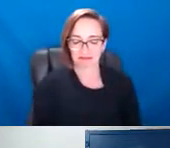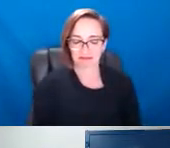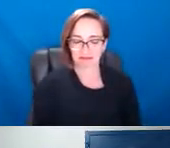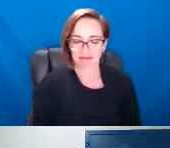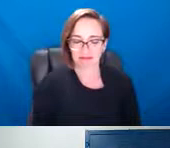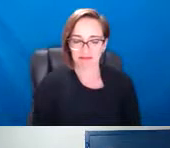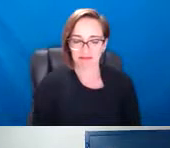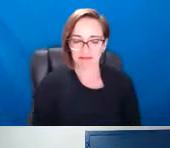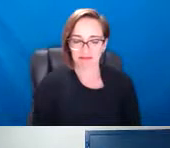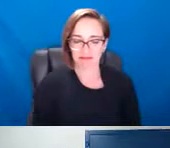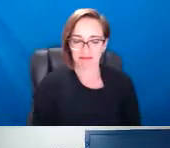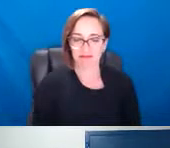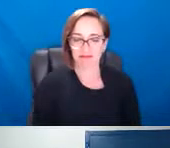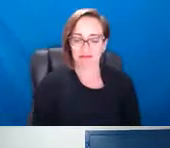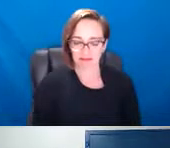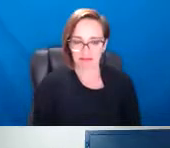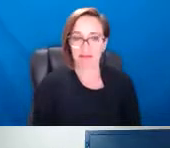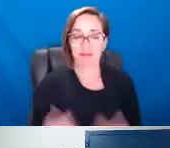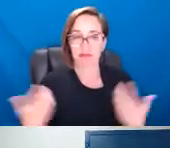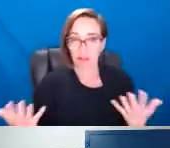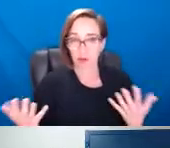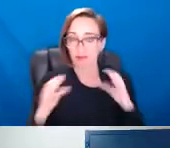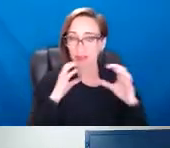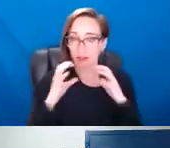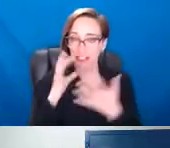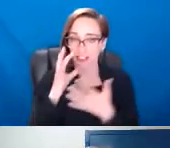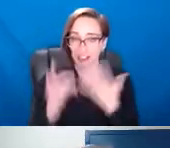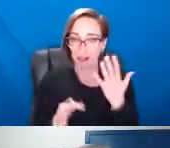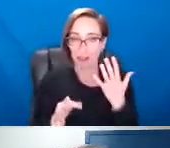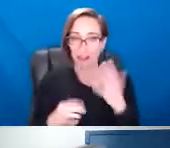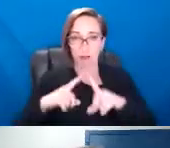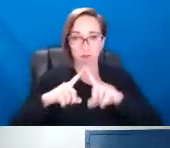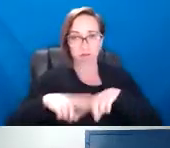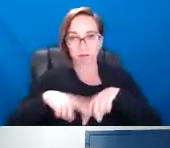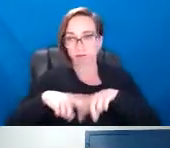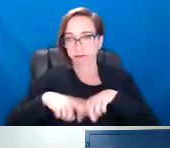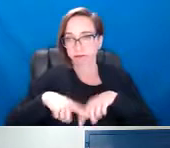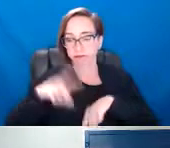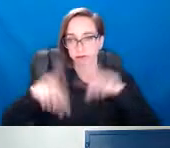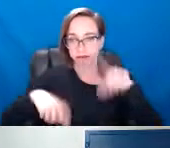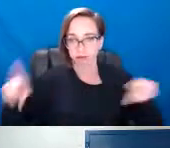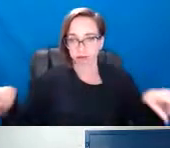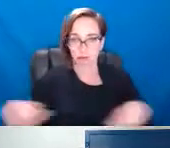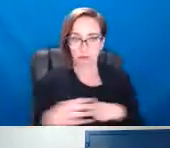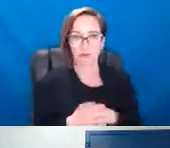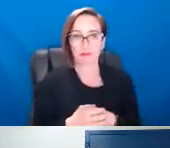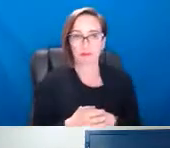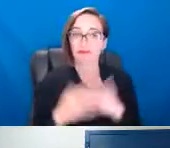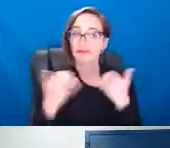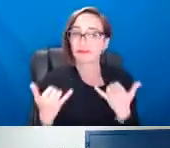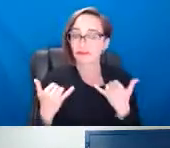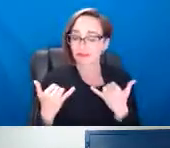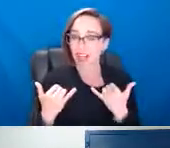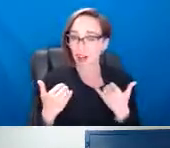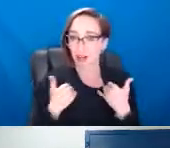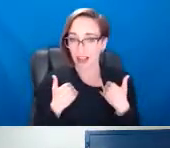So communication options, again, those vary. Now there are interveners.